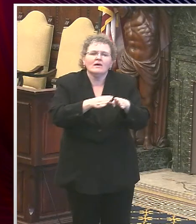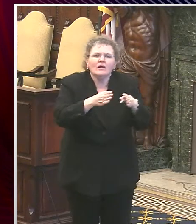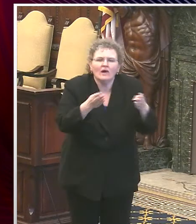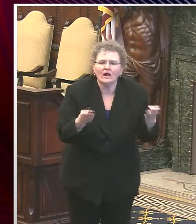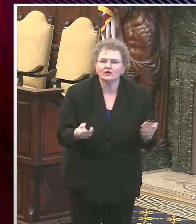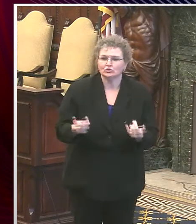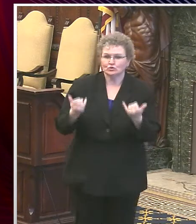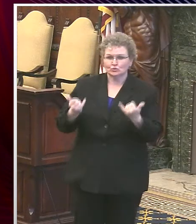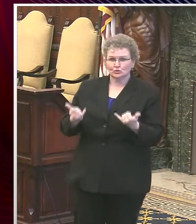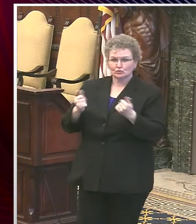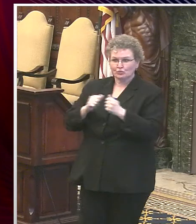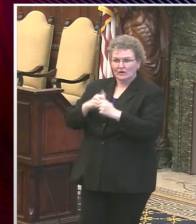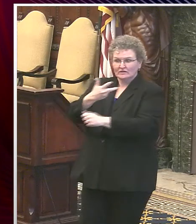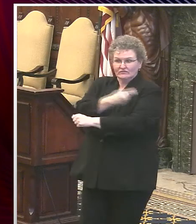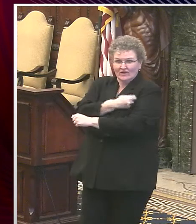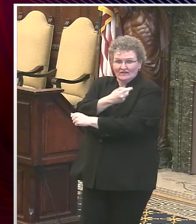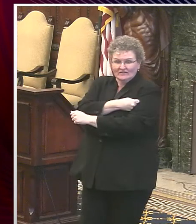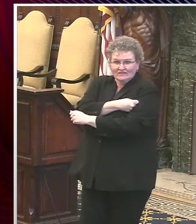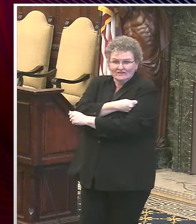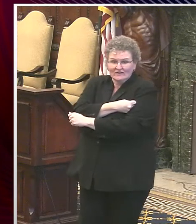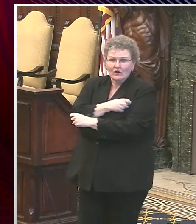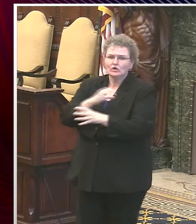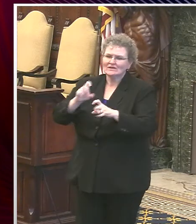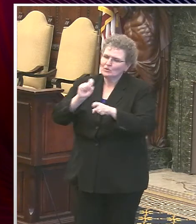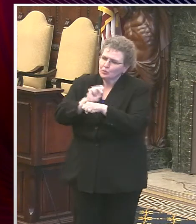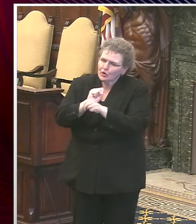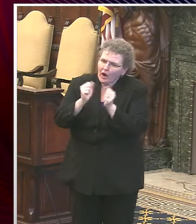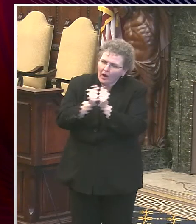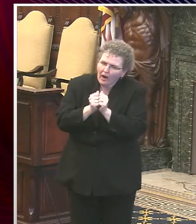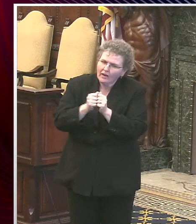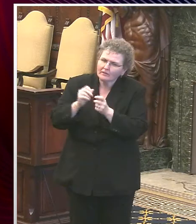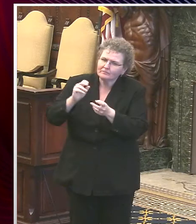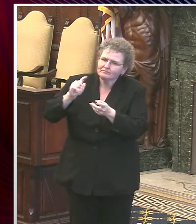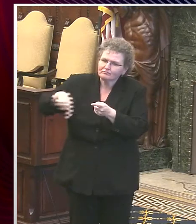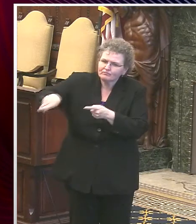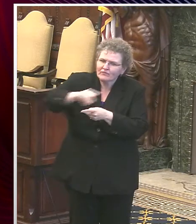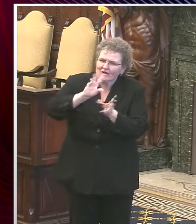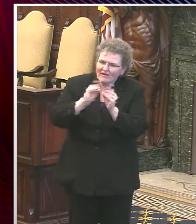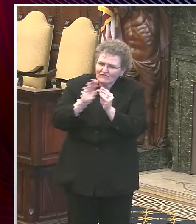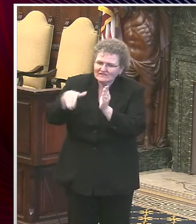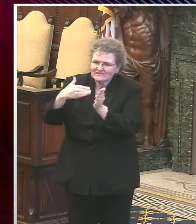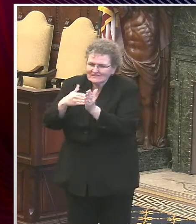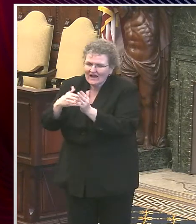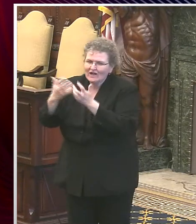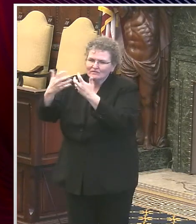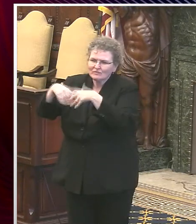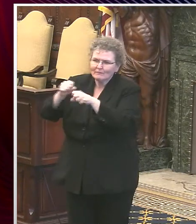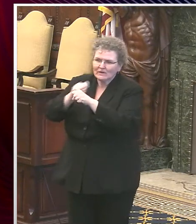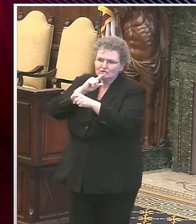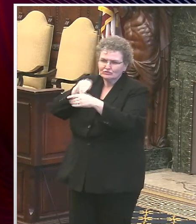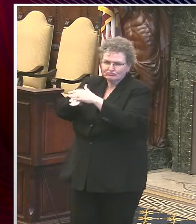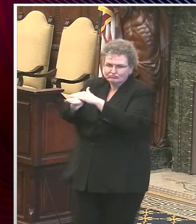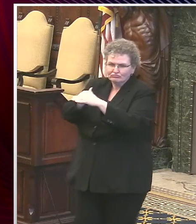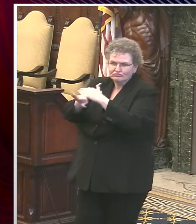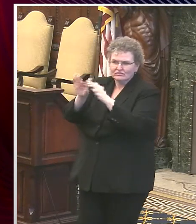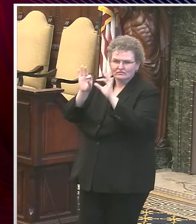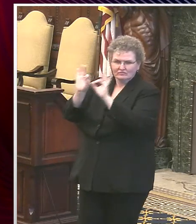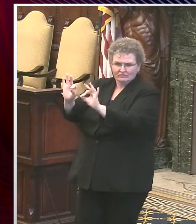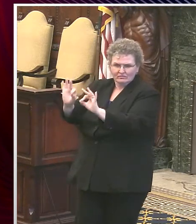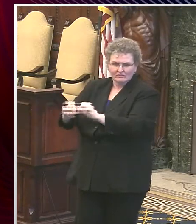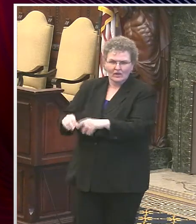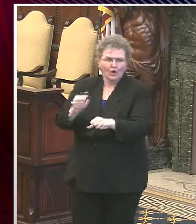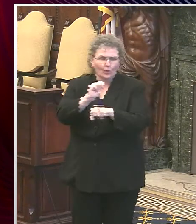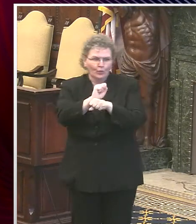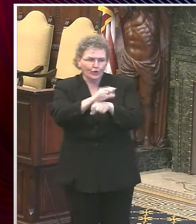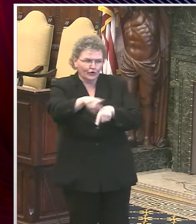we're vaccinating frontline essential workers, people who have worked at the convention center, maybe working at the site, some city workers who have meet